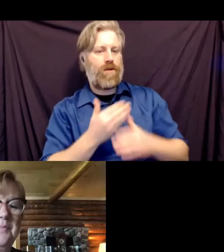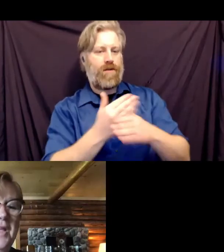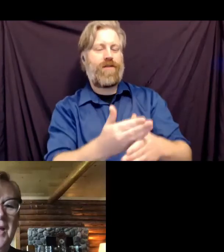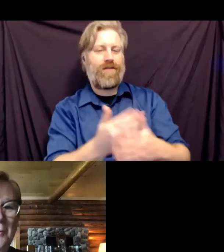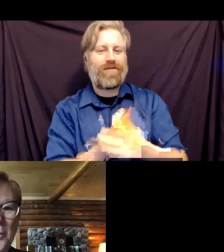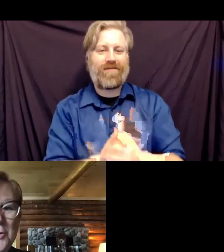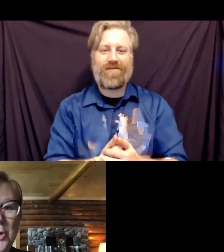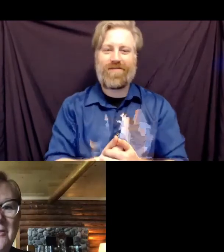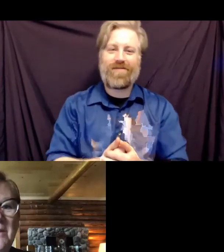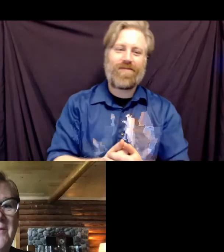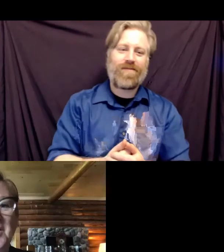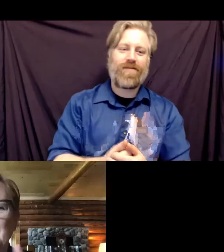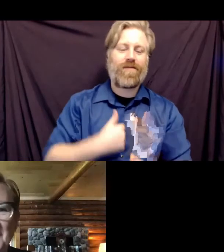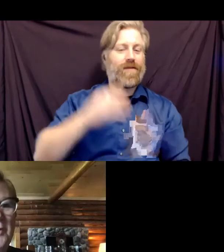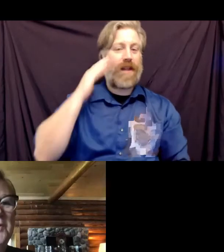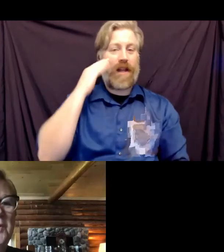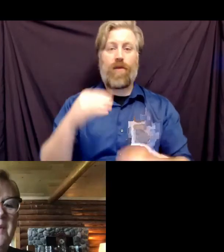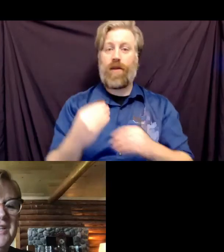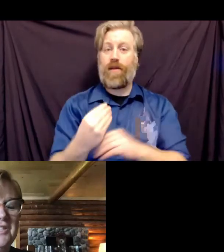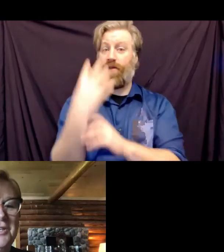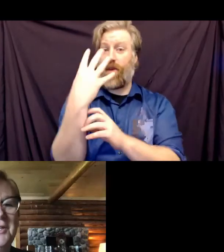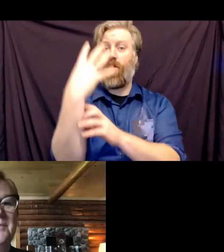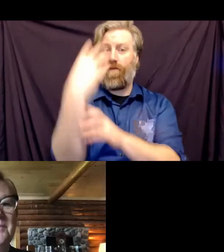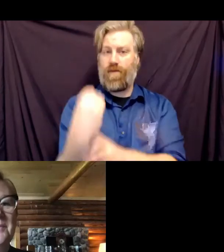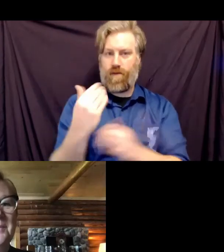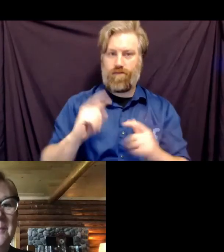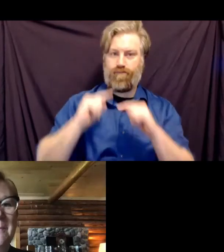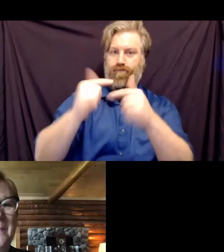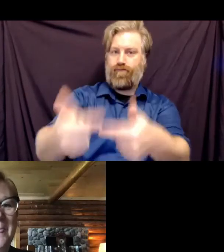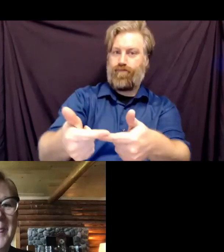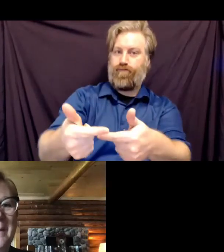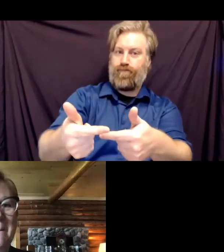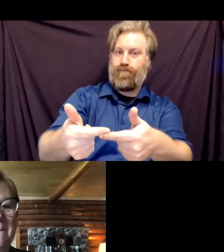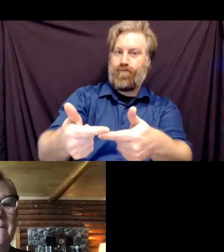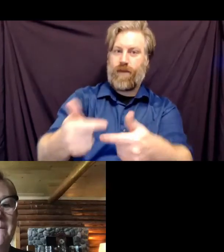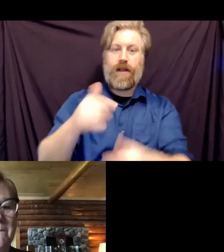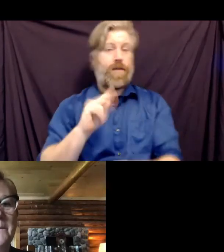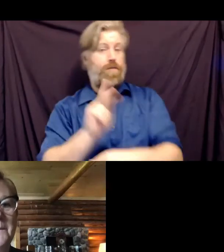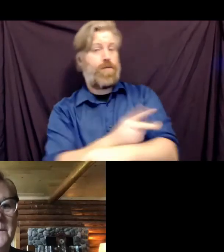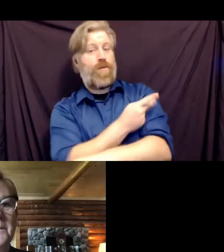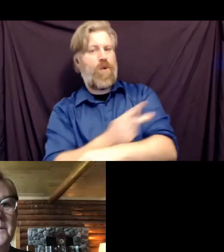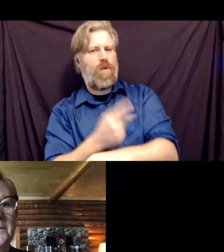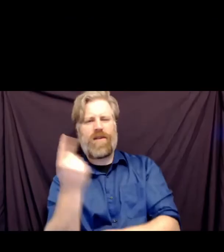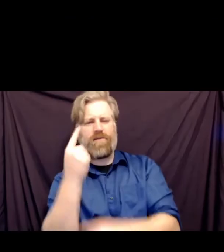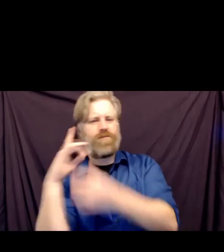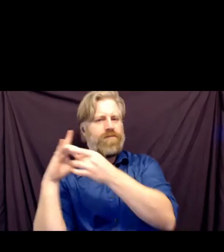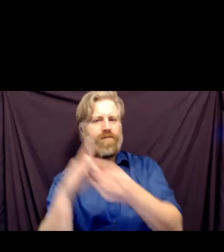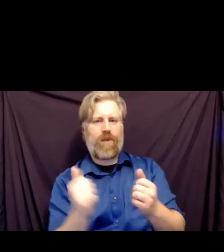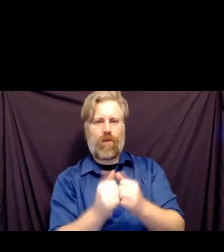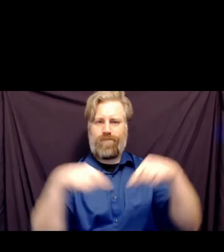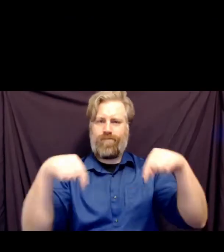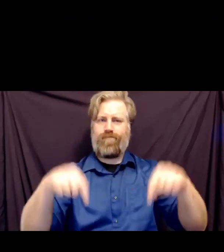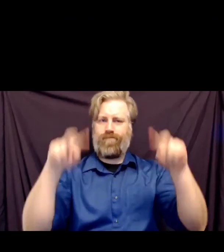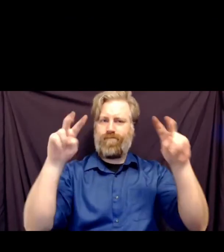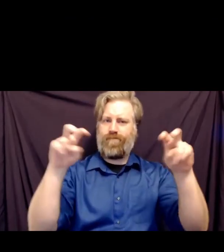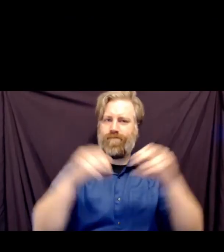do. I'm going to turn off my video and let you do your magic, Jerry. And I think this poem has something to do with what this is all about.